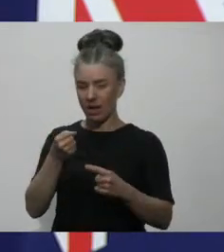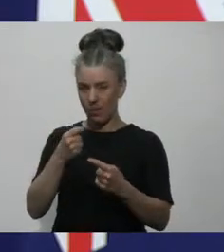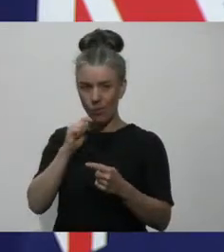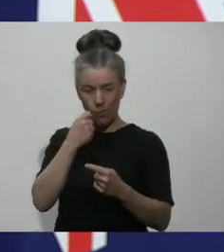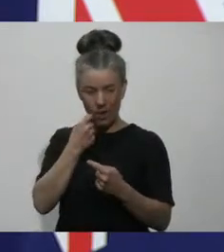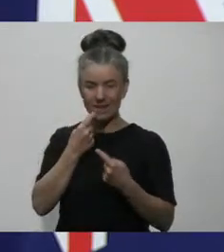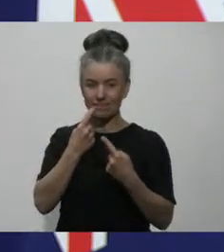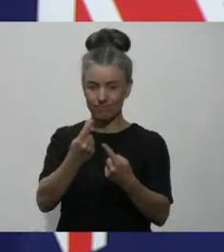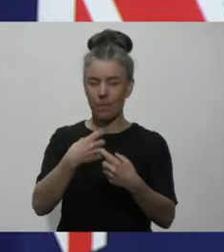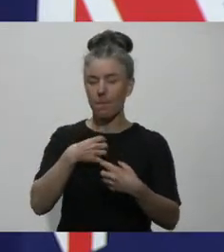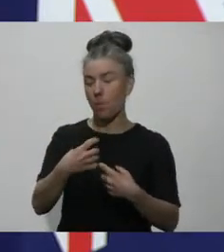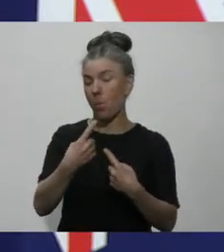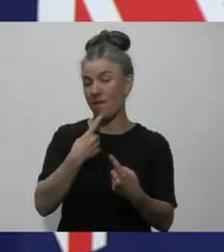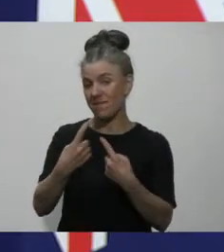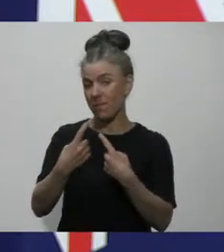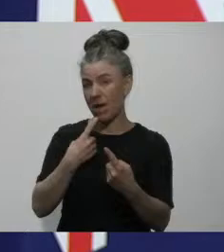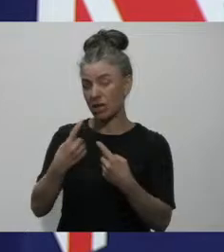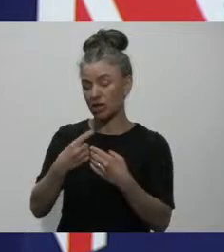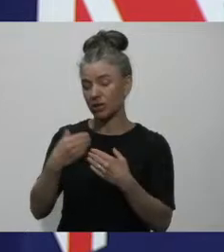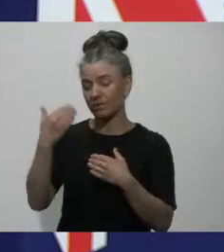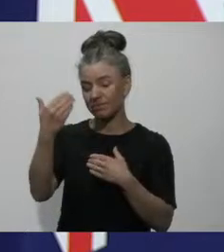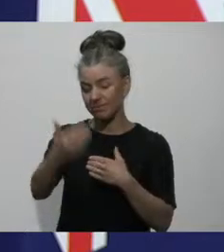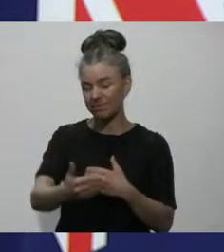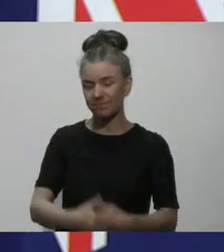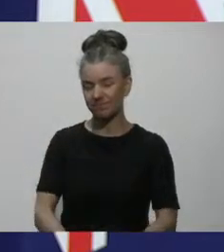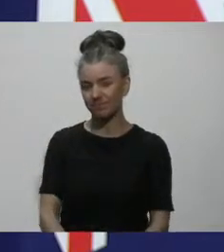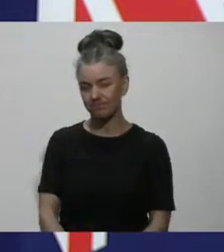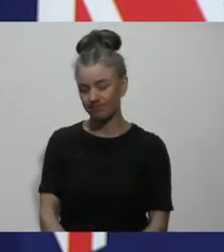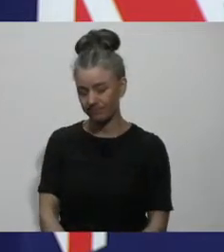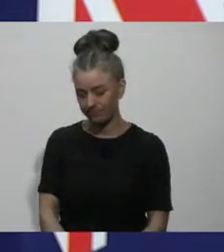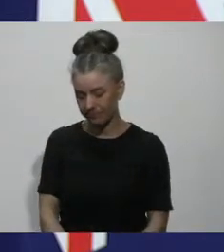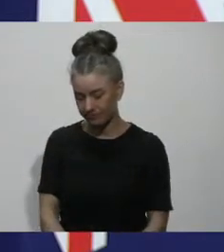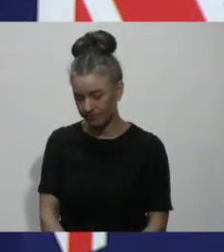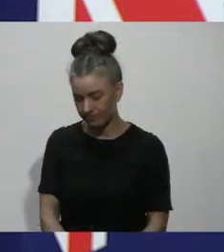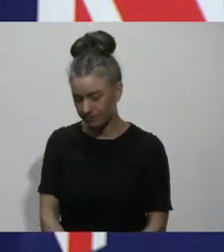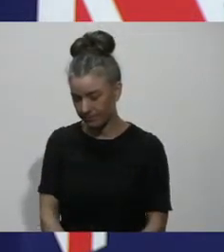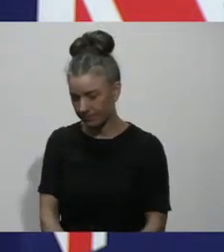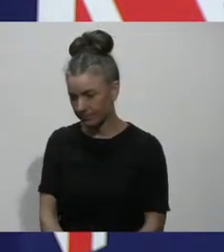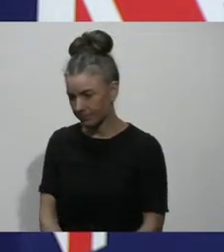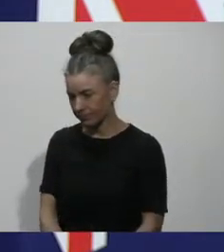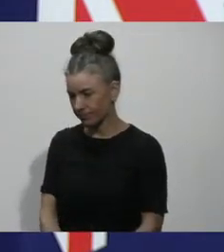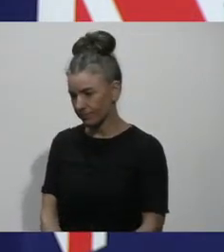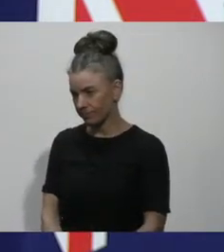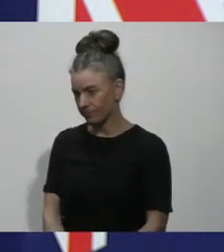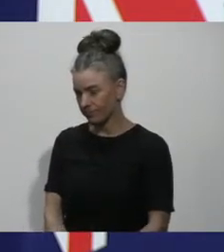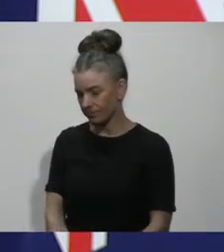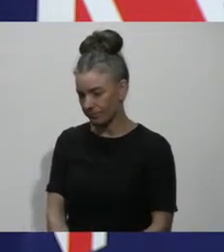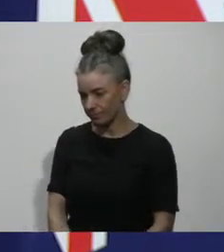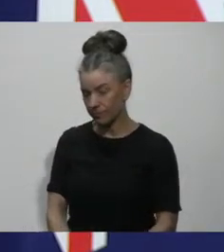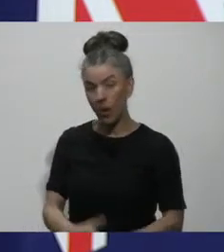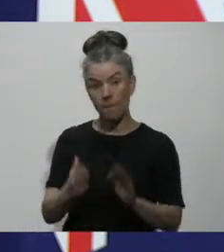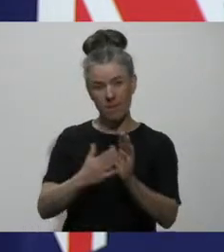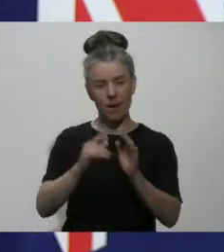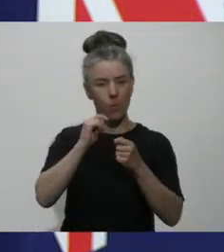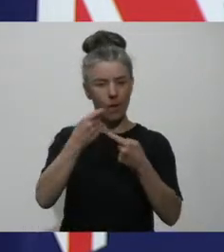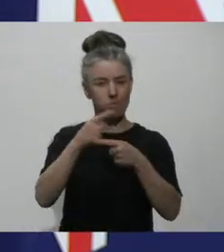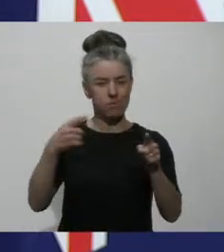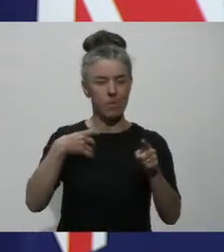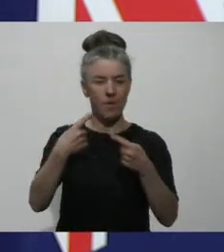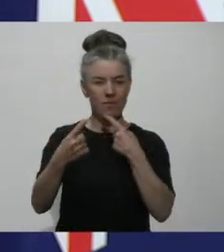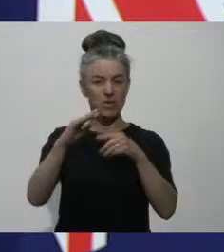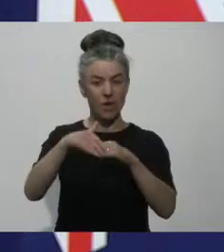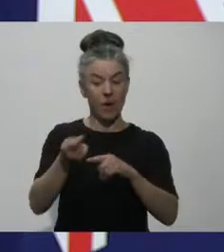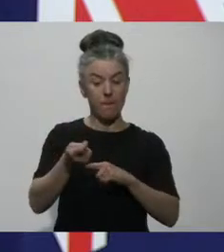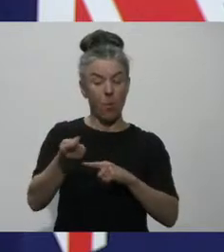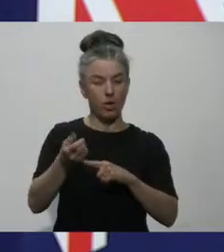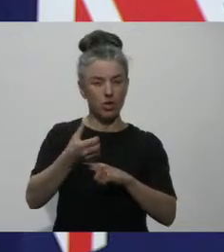Reserve Bank Governor. The final details will be operationalised, and we'll be able to put them out into the public arena on Monday as well. This